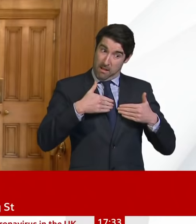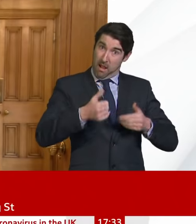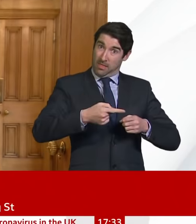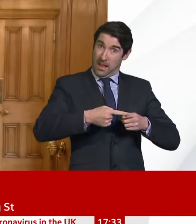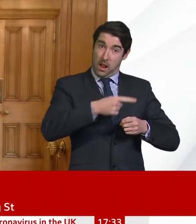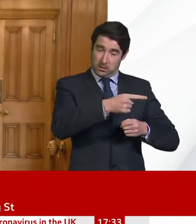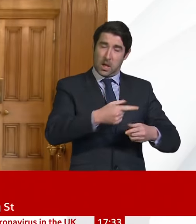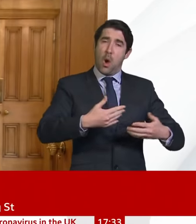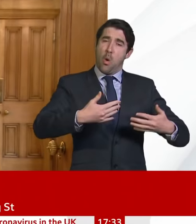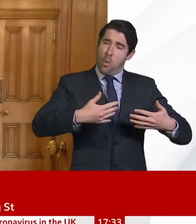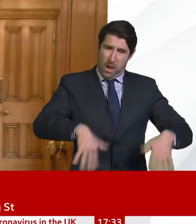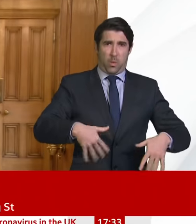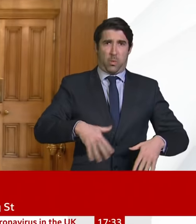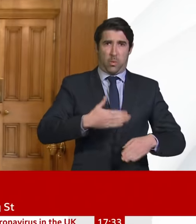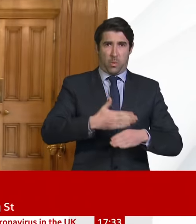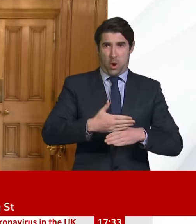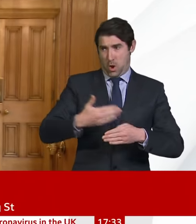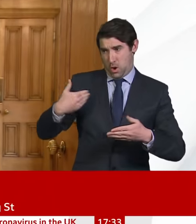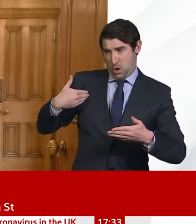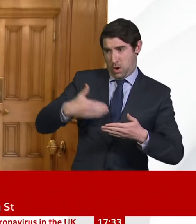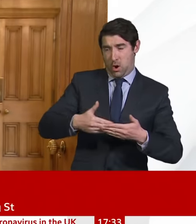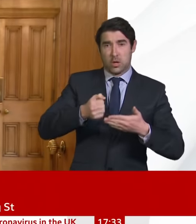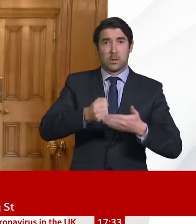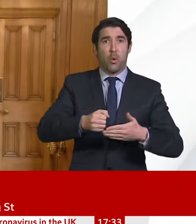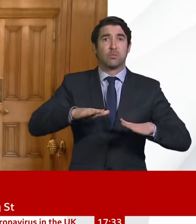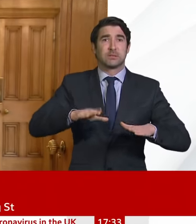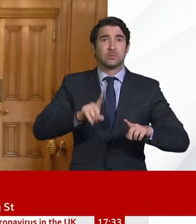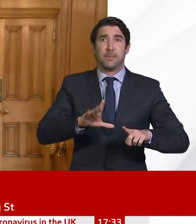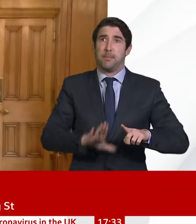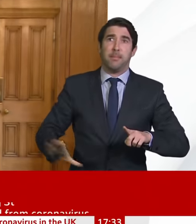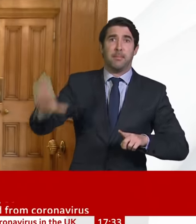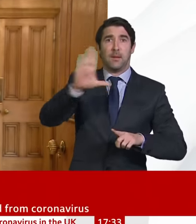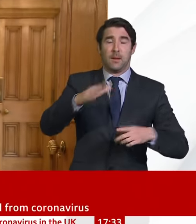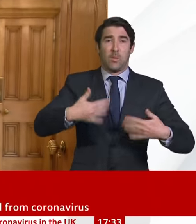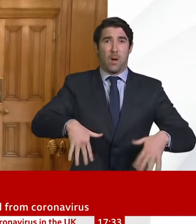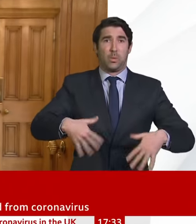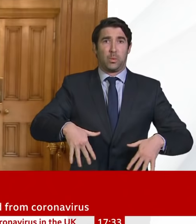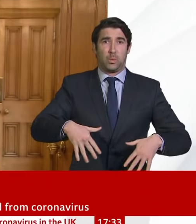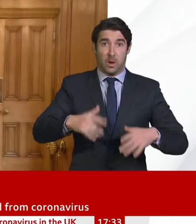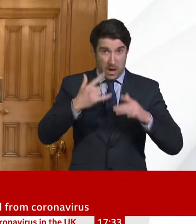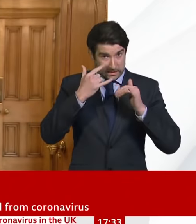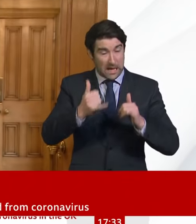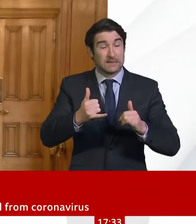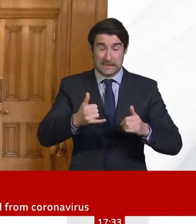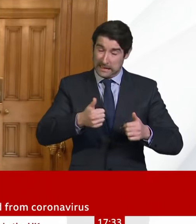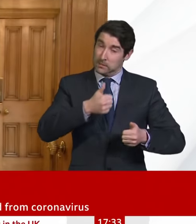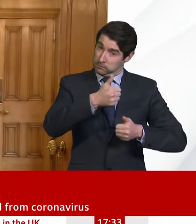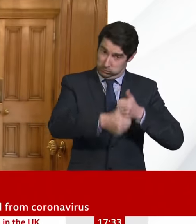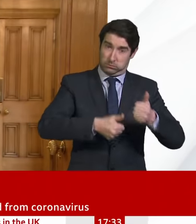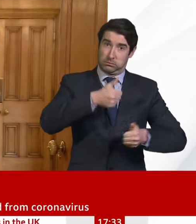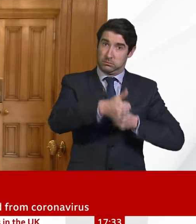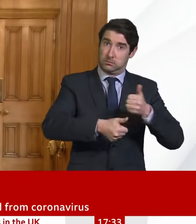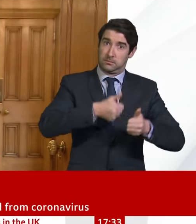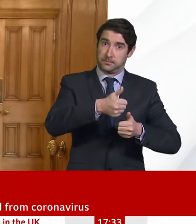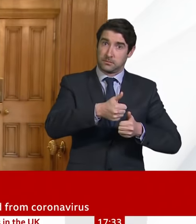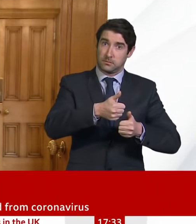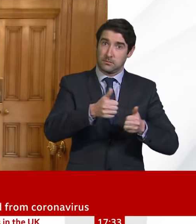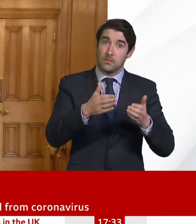the world-beating work they've done so far on testing. The rollout of Public Health